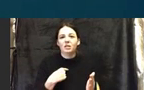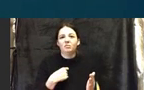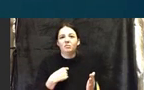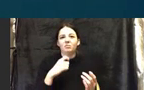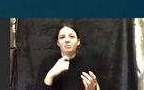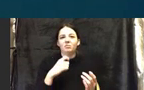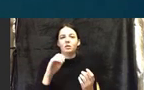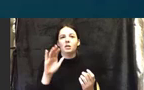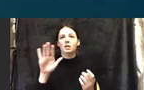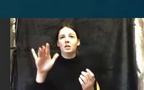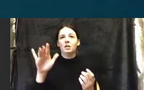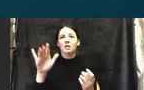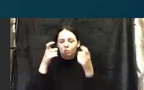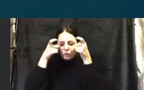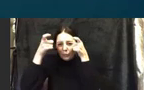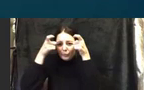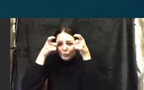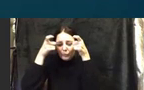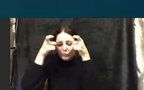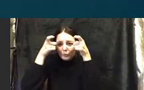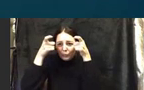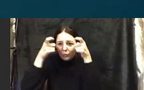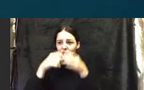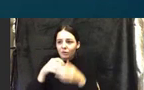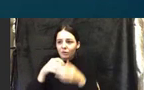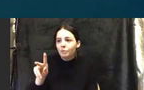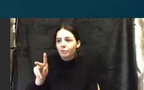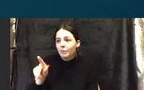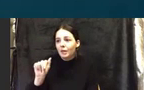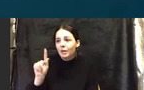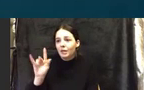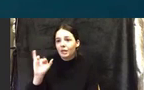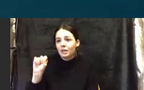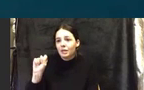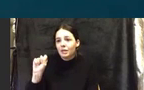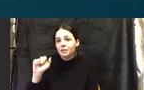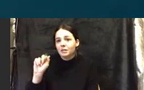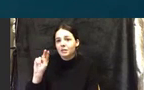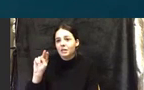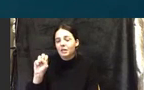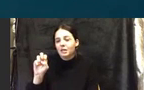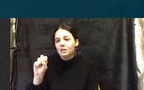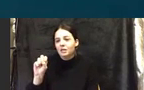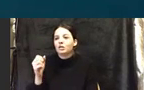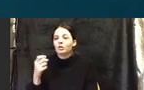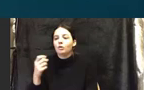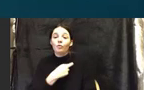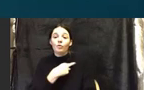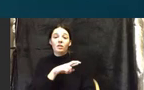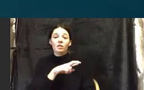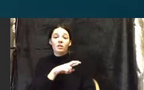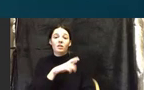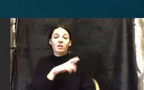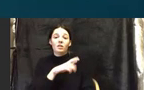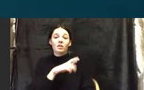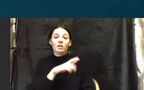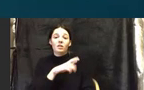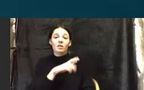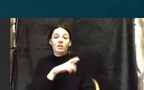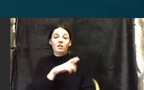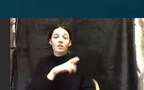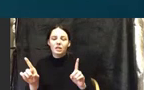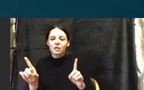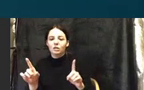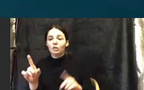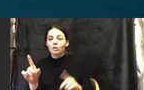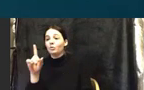Pakistan at a madrasa, which is a religious school. But it wasn't really a religious school. It was just a man who's saying